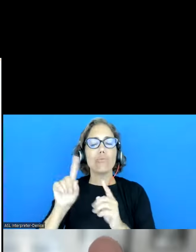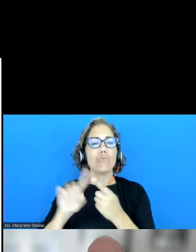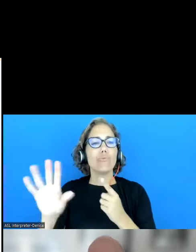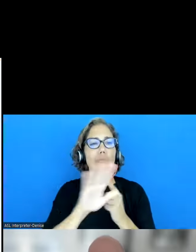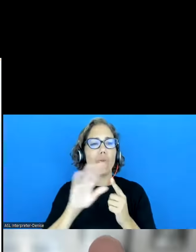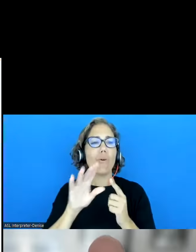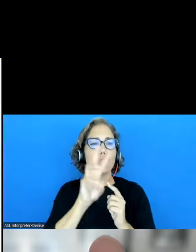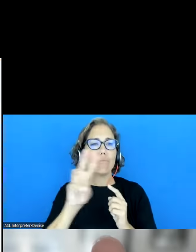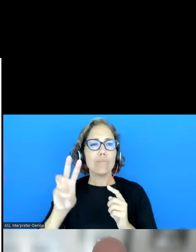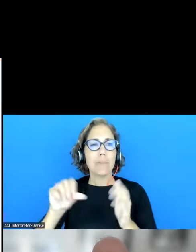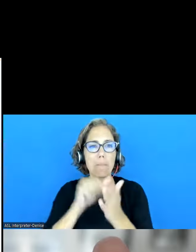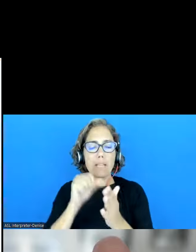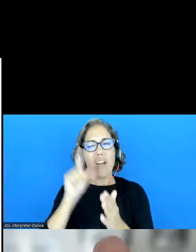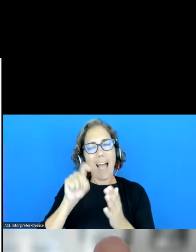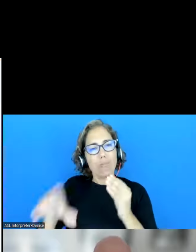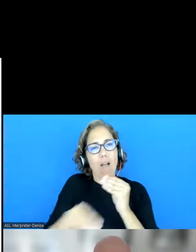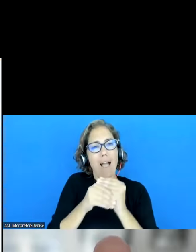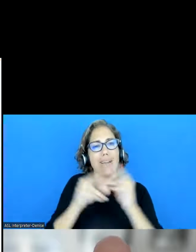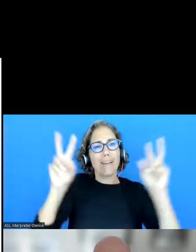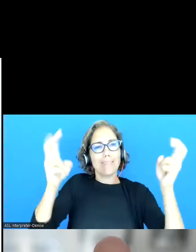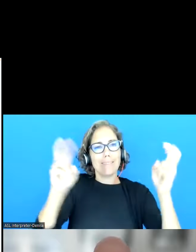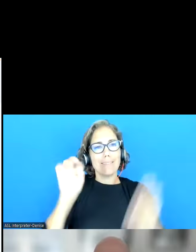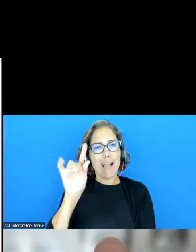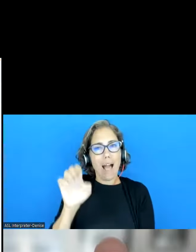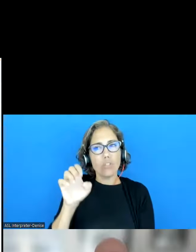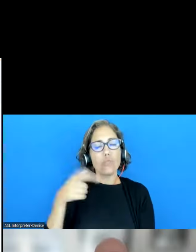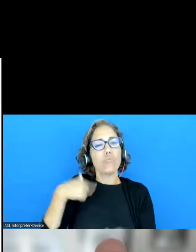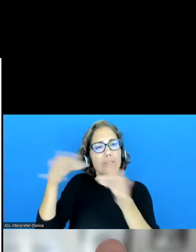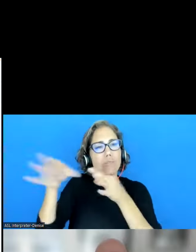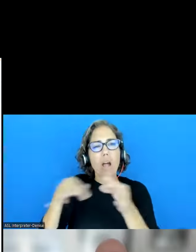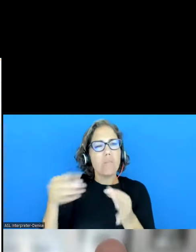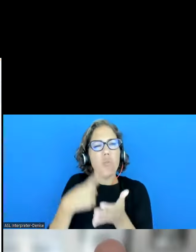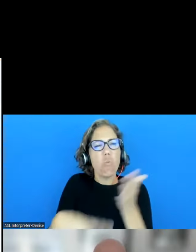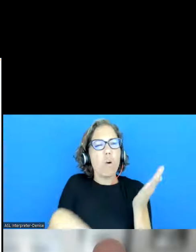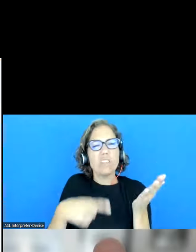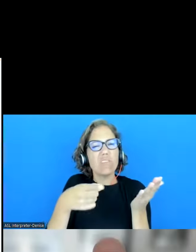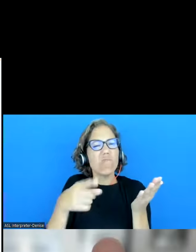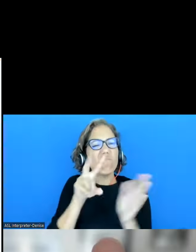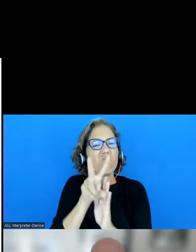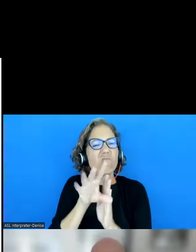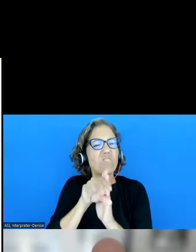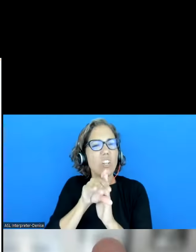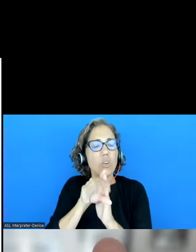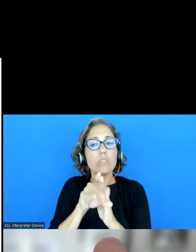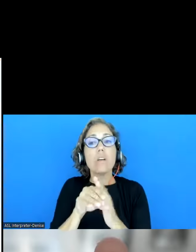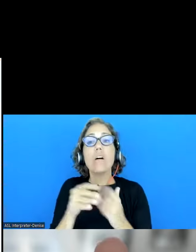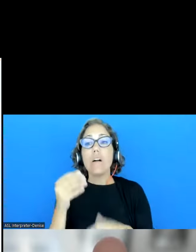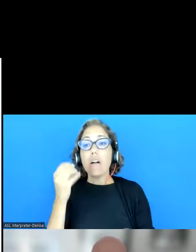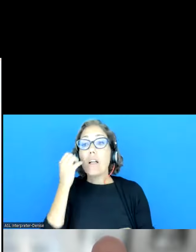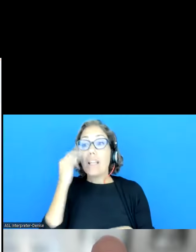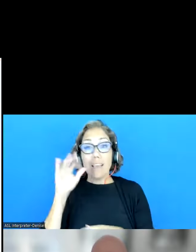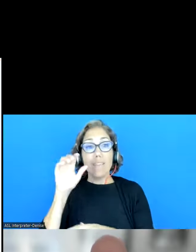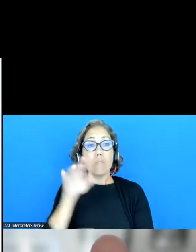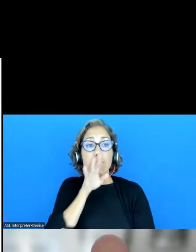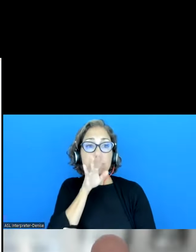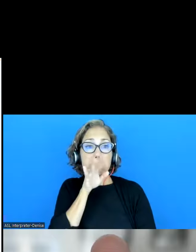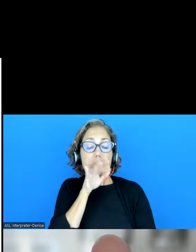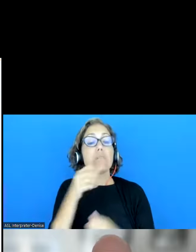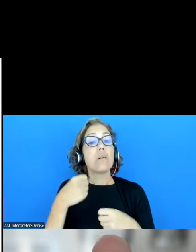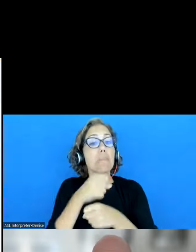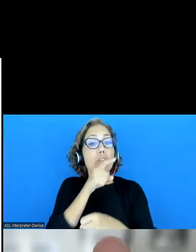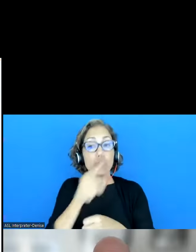title to that video that actually describes what's playing in that video. In the case that there's audio present, you need to make sure that there's